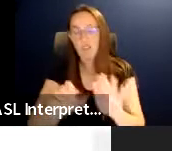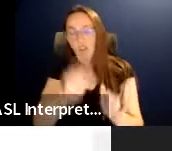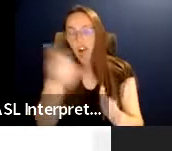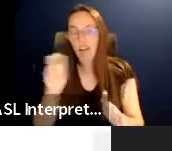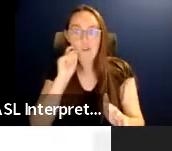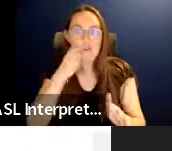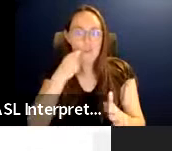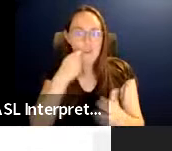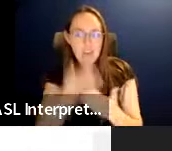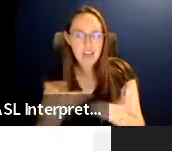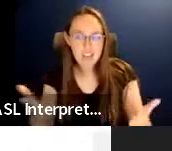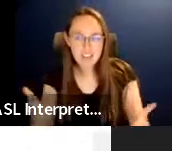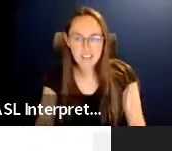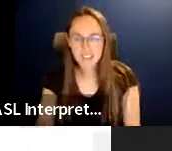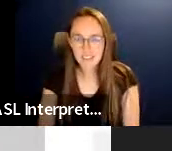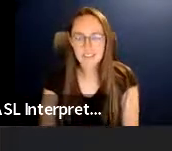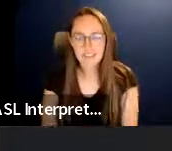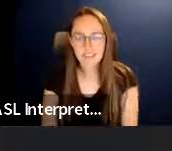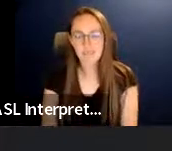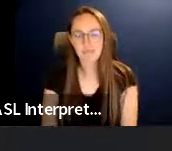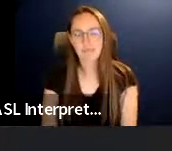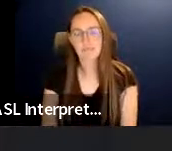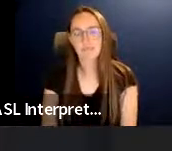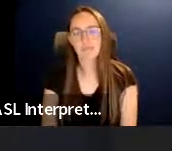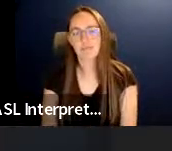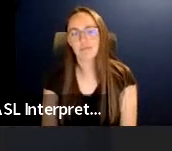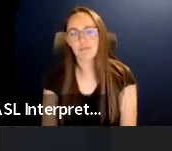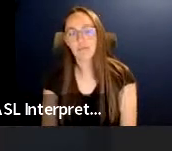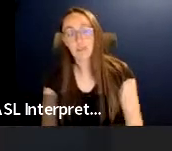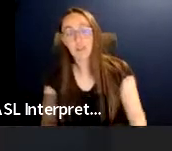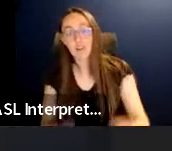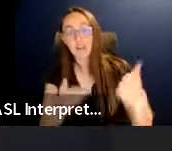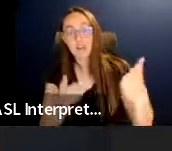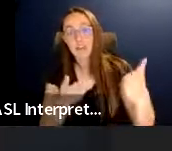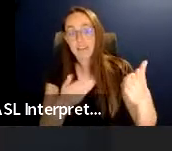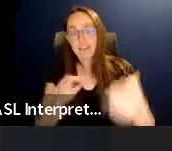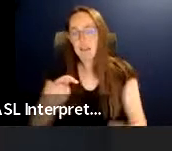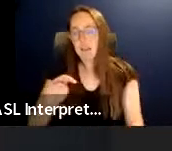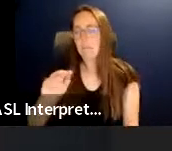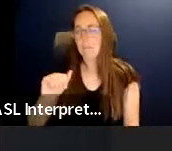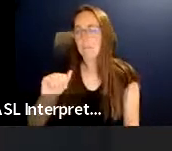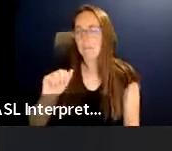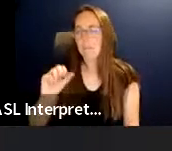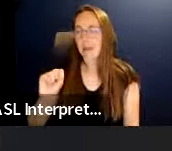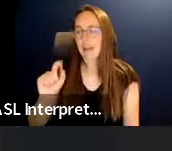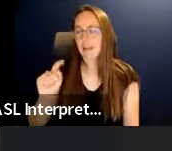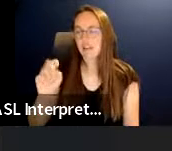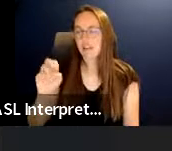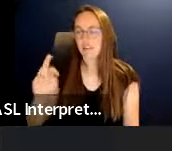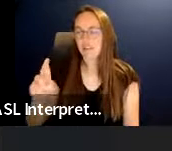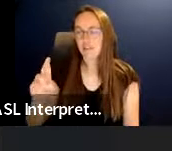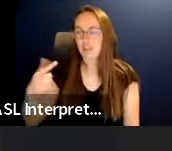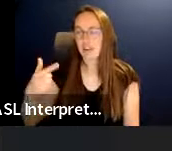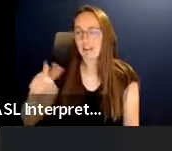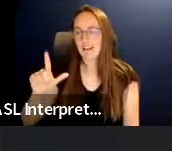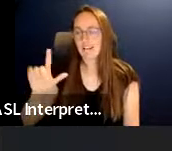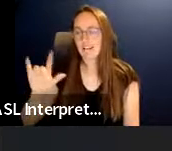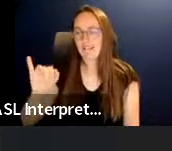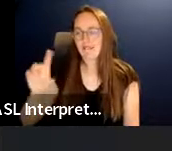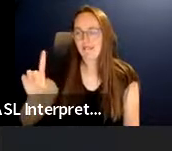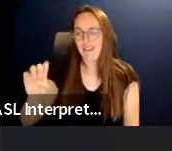These are these master glides. casters that